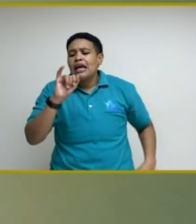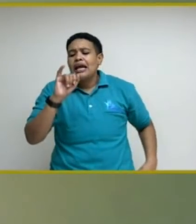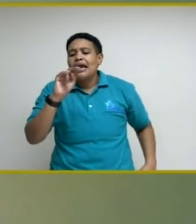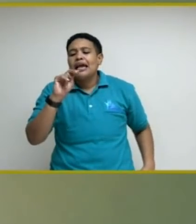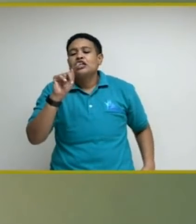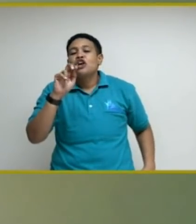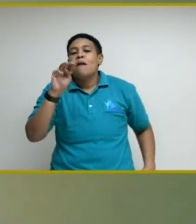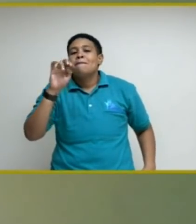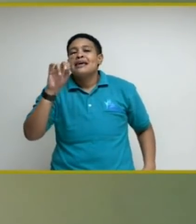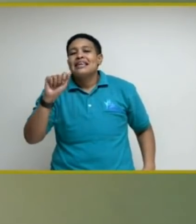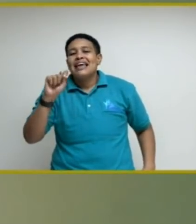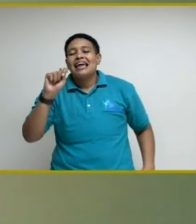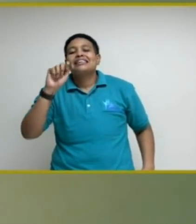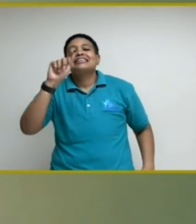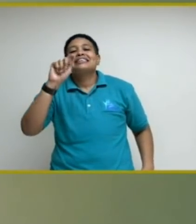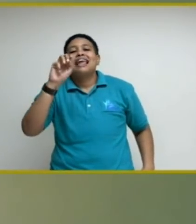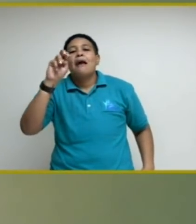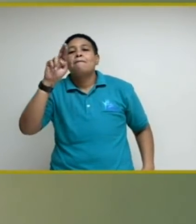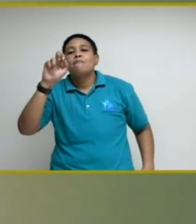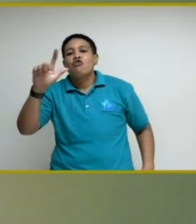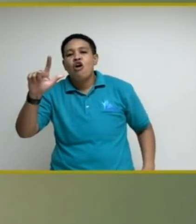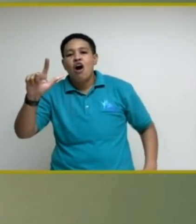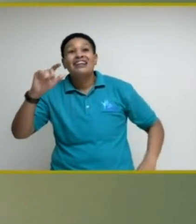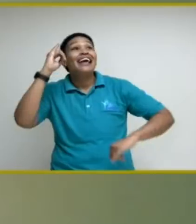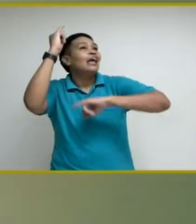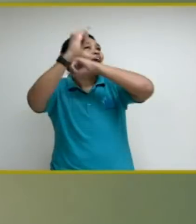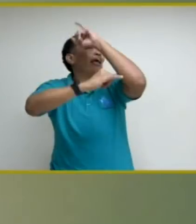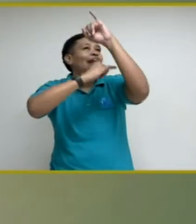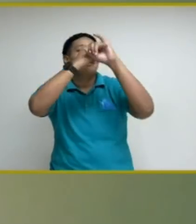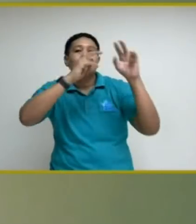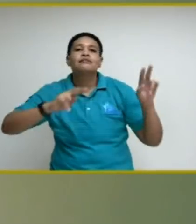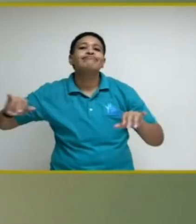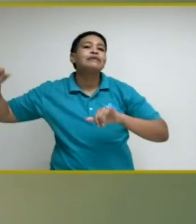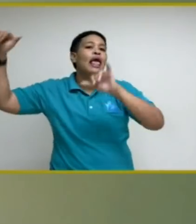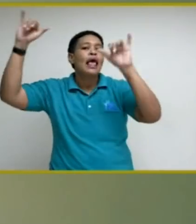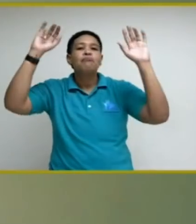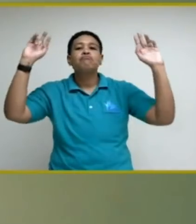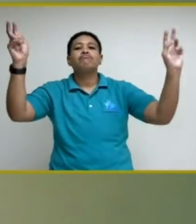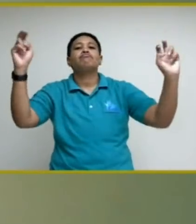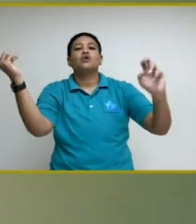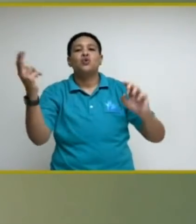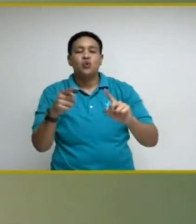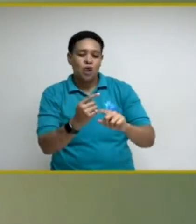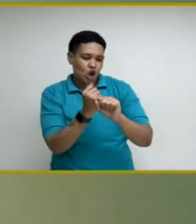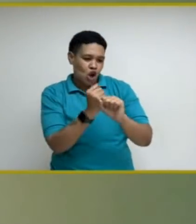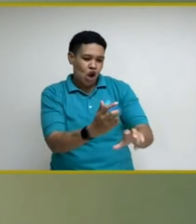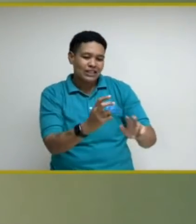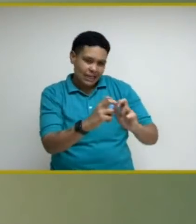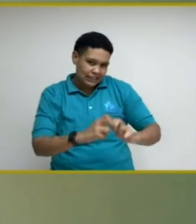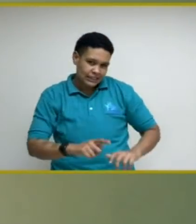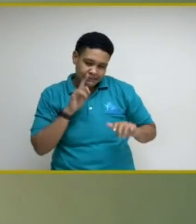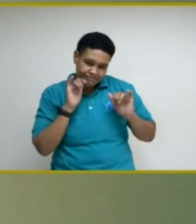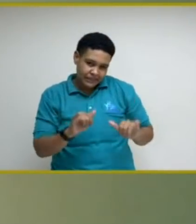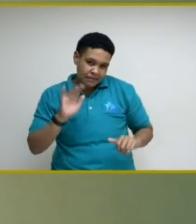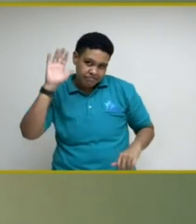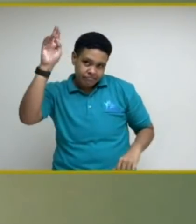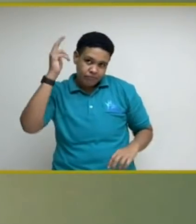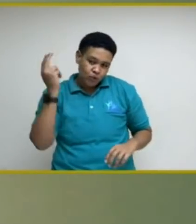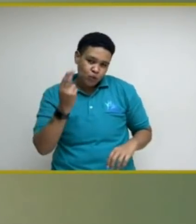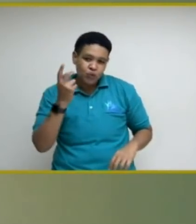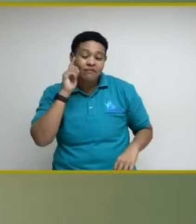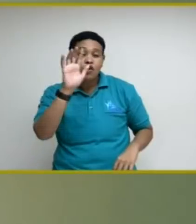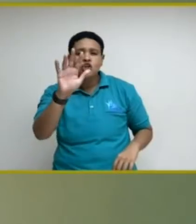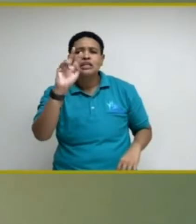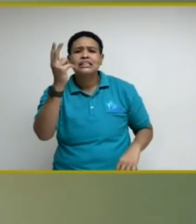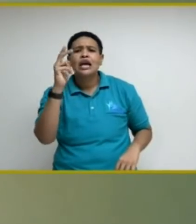temporal is an international classification used when we do causality assessments. For your